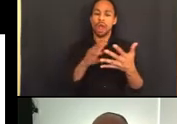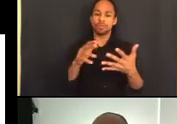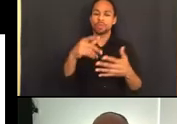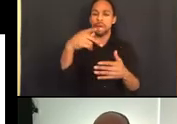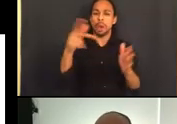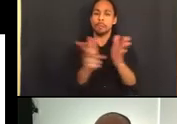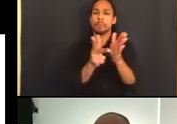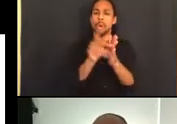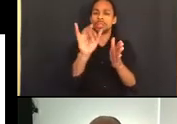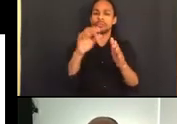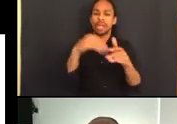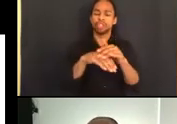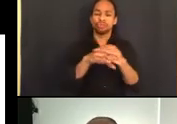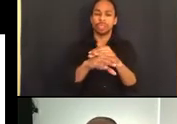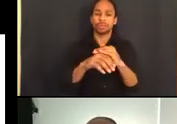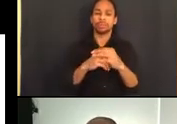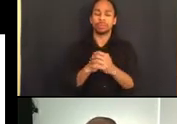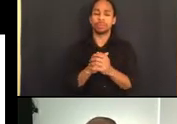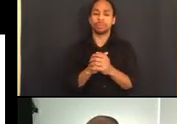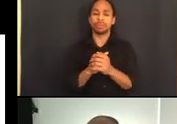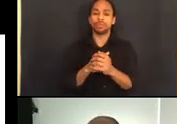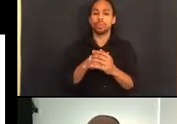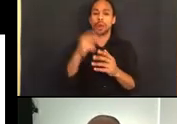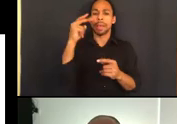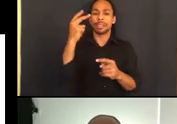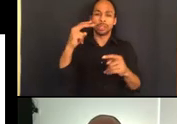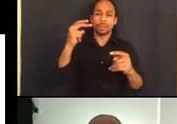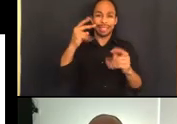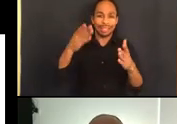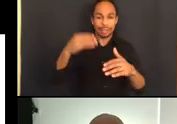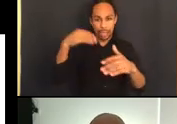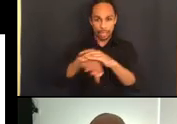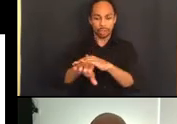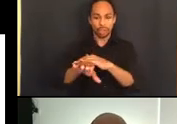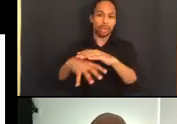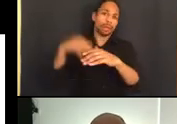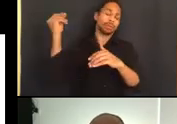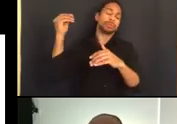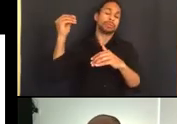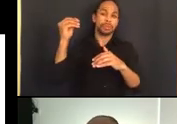States. Although it's dated, we know that Tijuana continues to be the city that receives the greatest number of